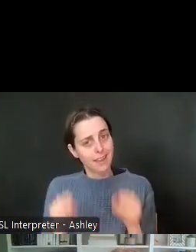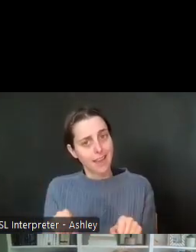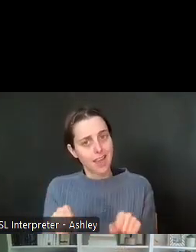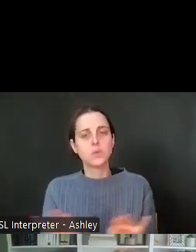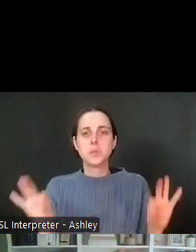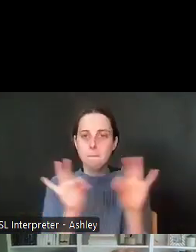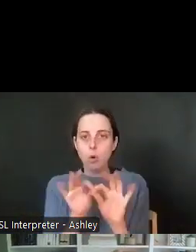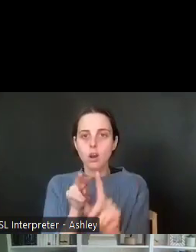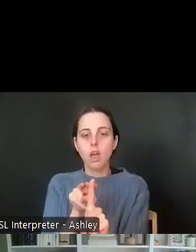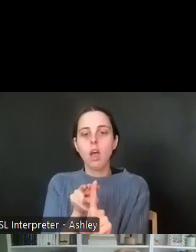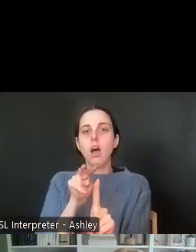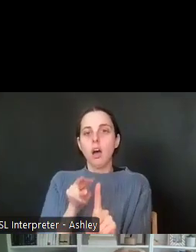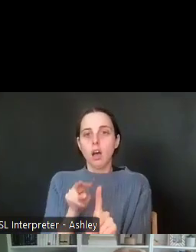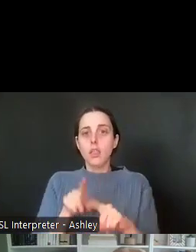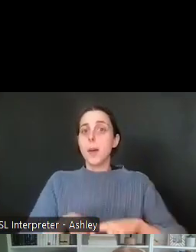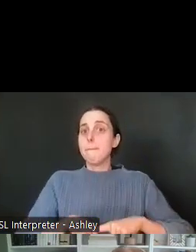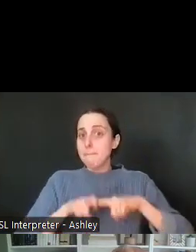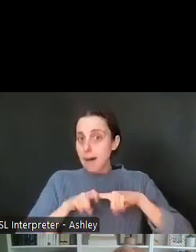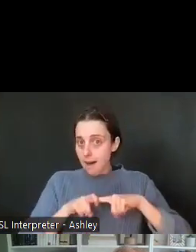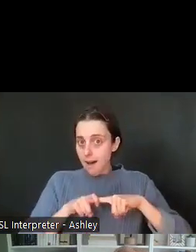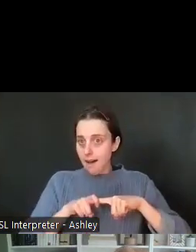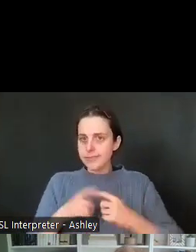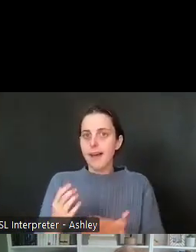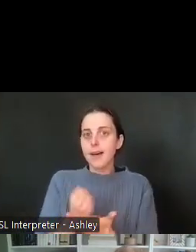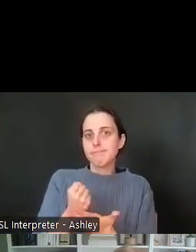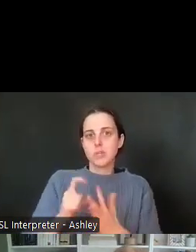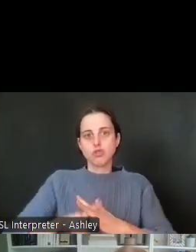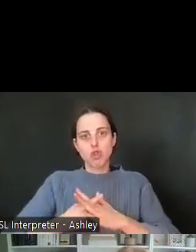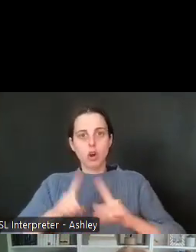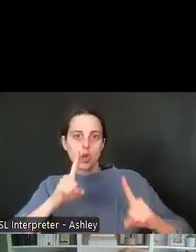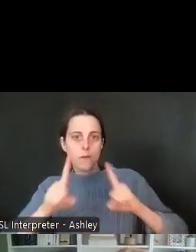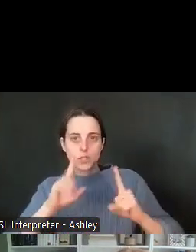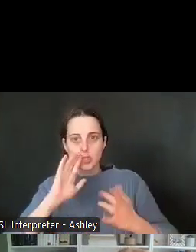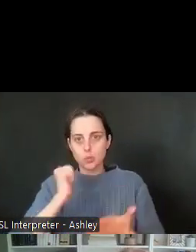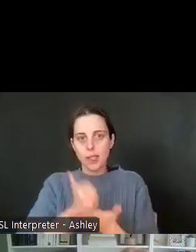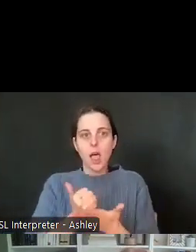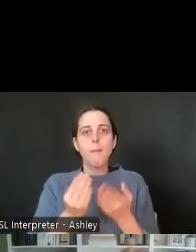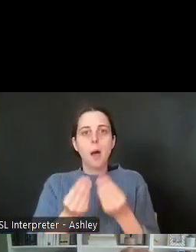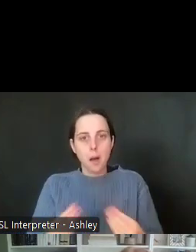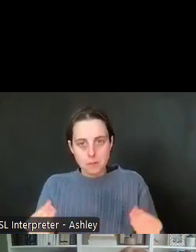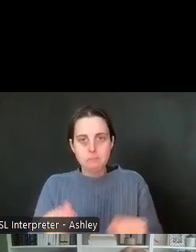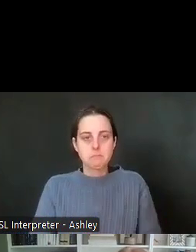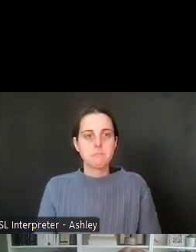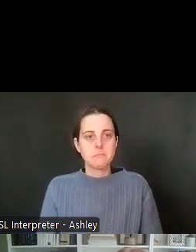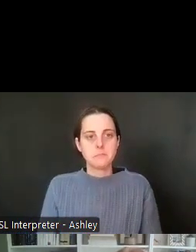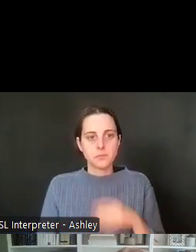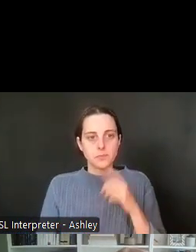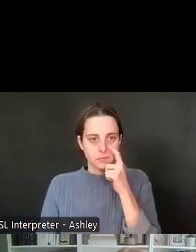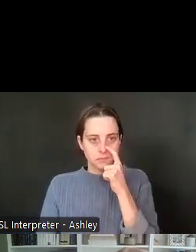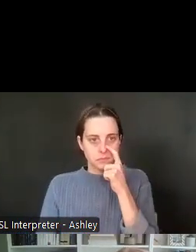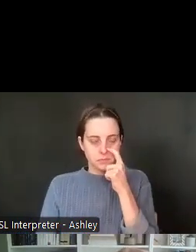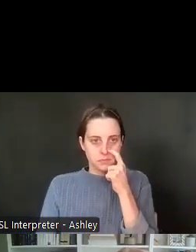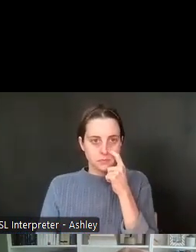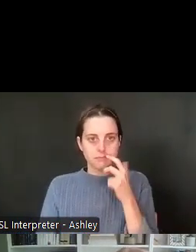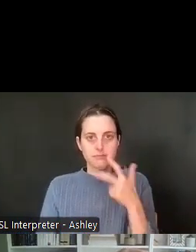to step back and have the conversations that will help us move forward. As we look at question three, I